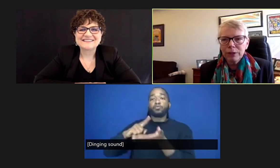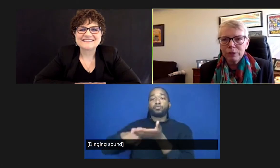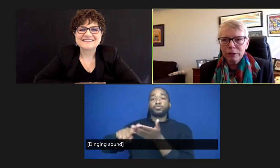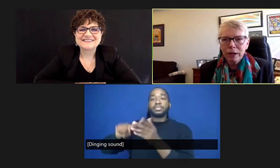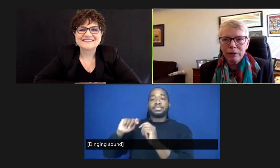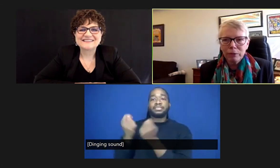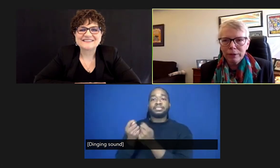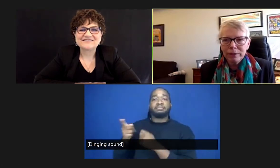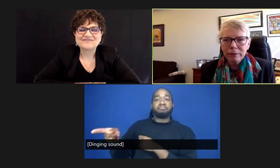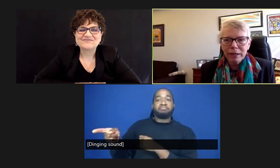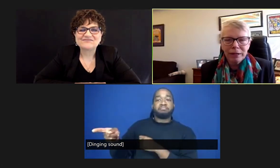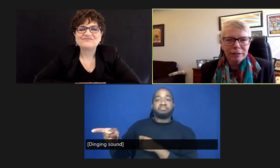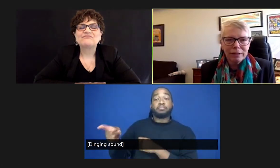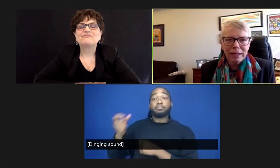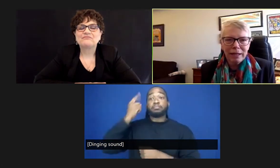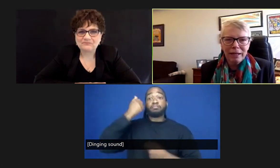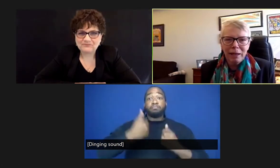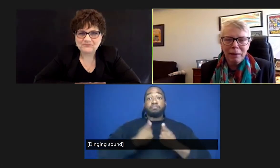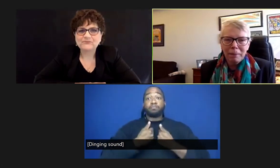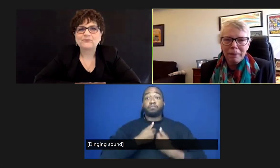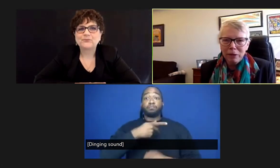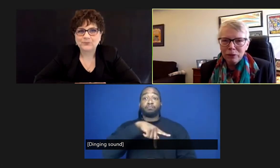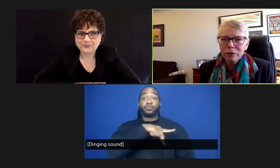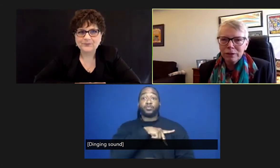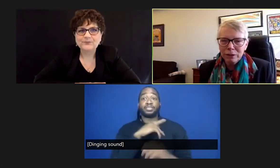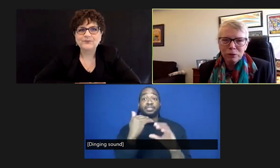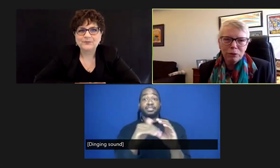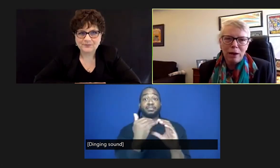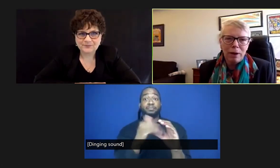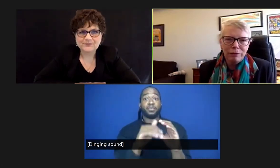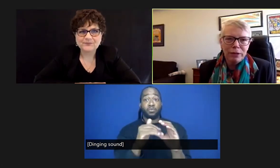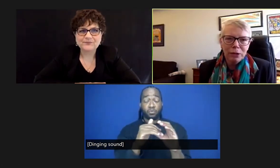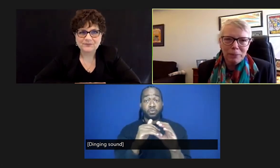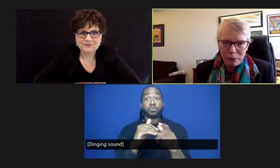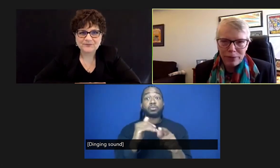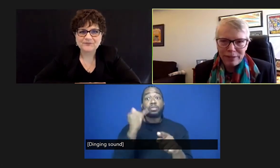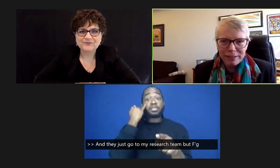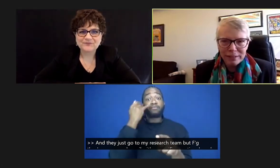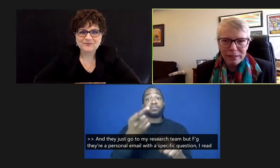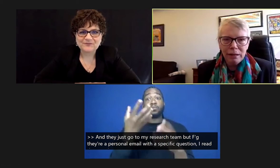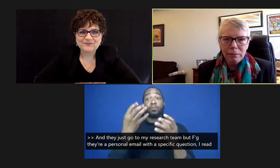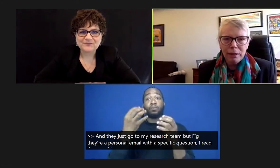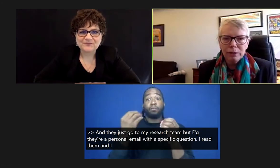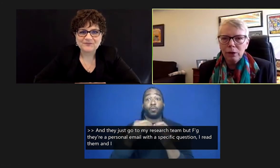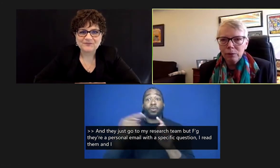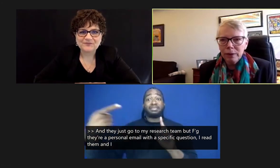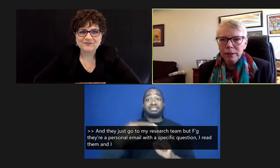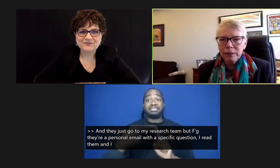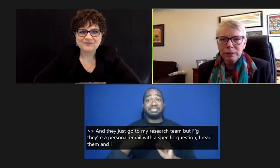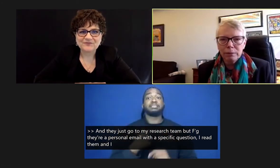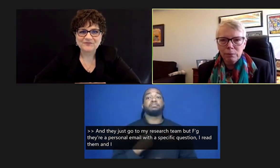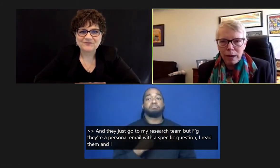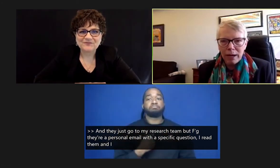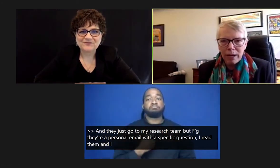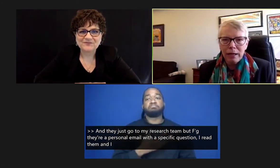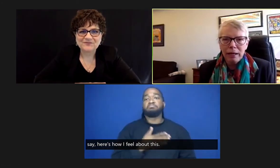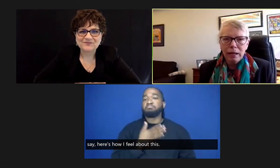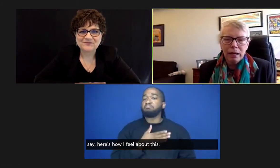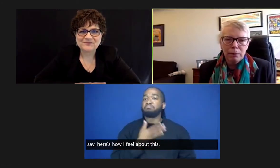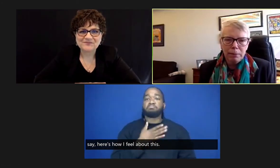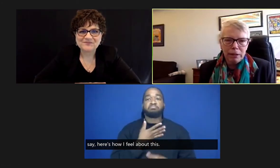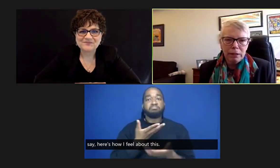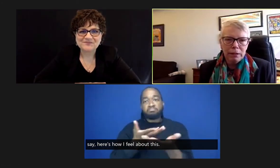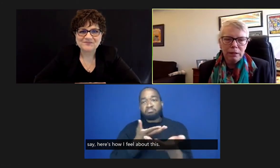specific question, I read them and I say, here's how I feel about this. It's always